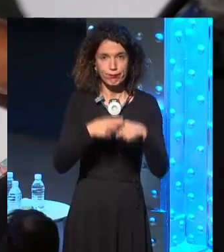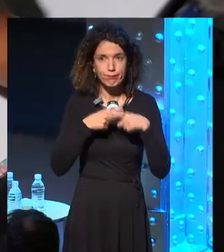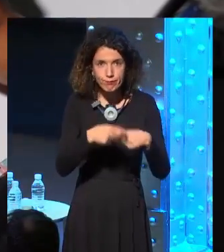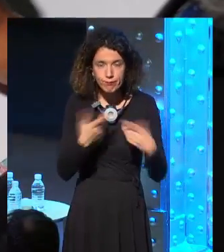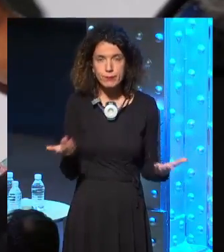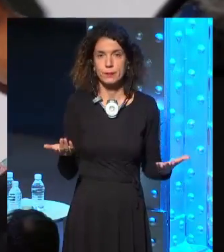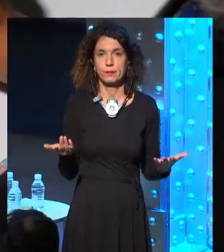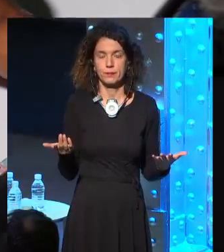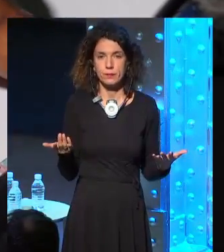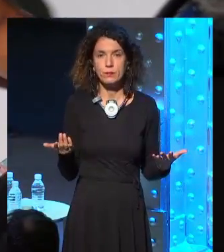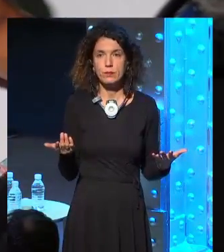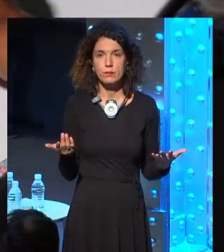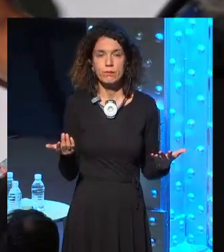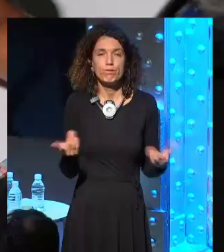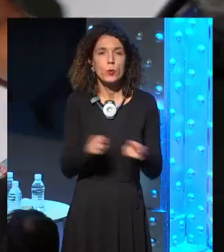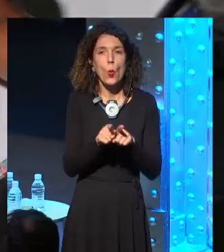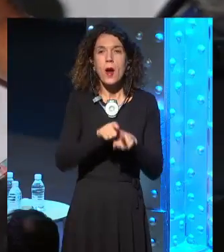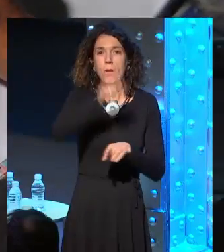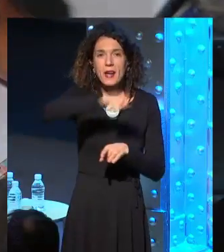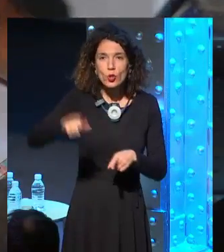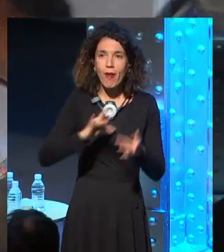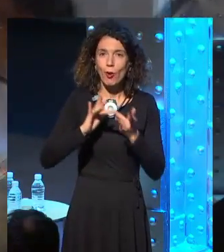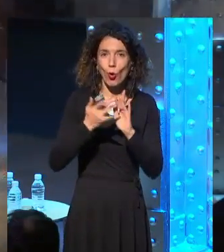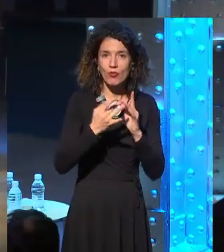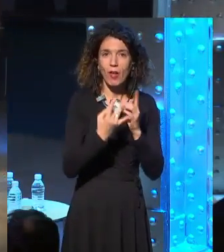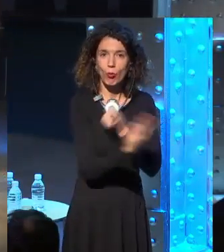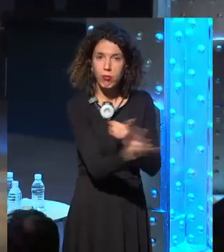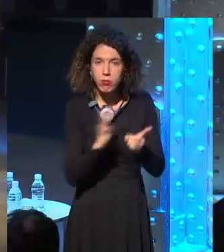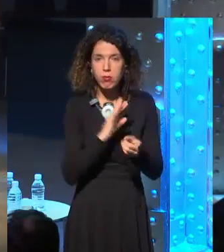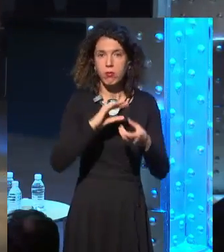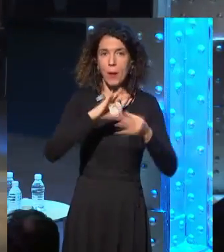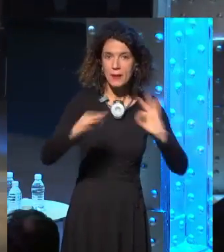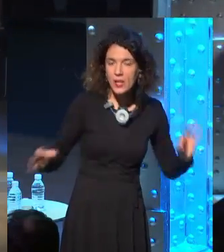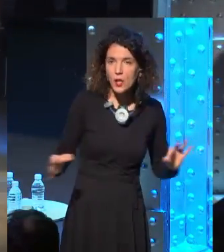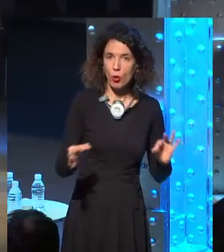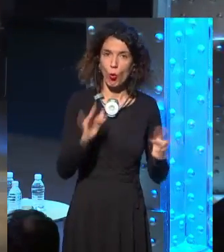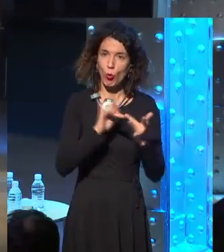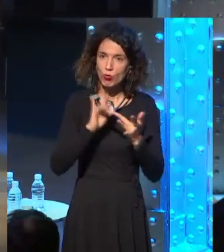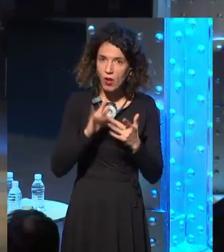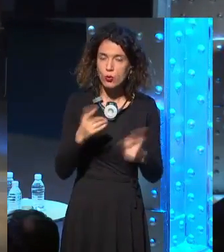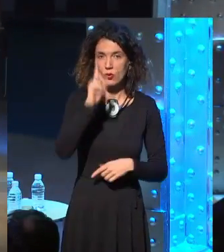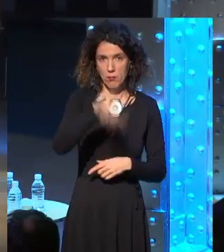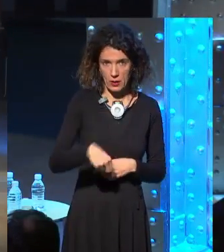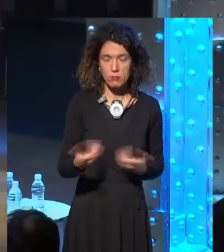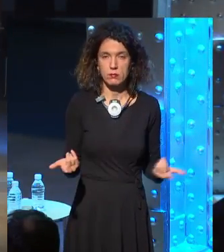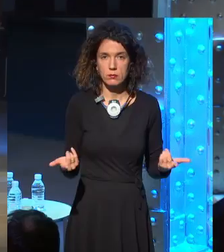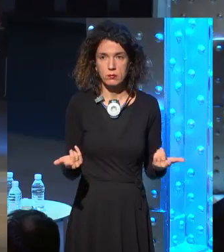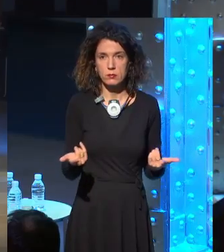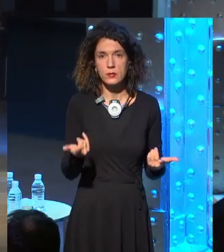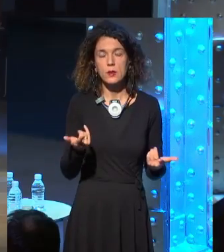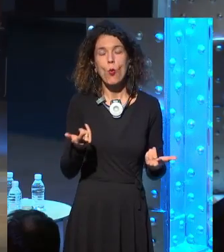with your network, with your friends, and also experiencing love,